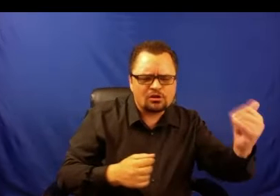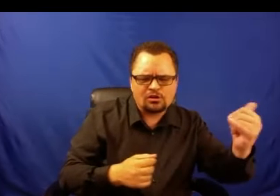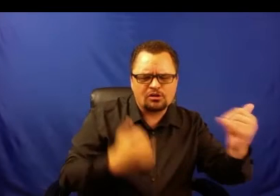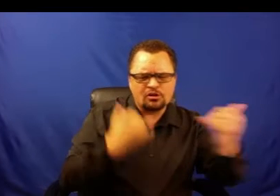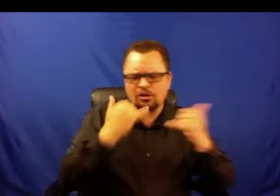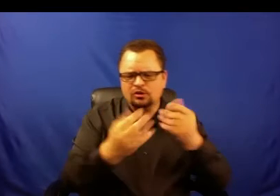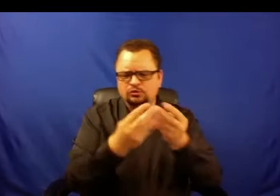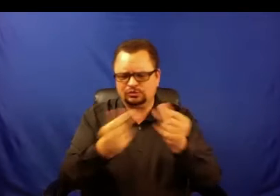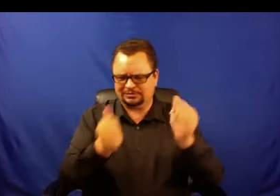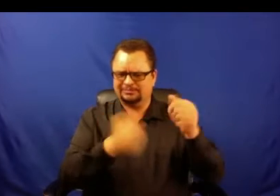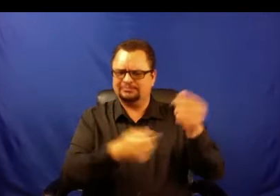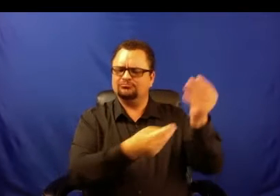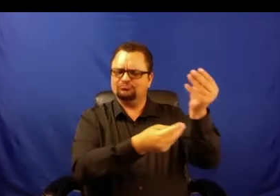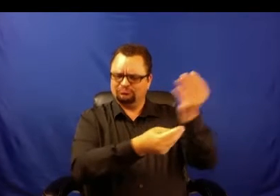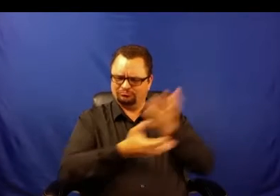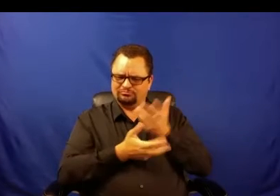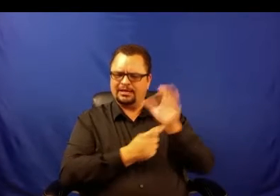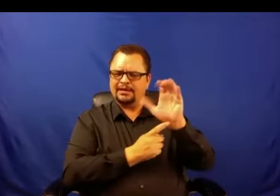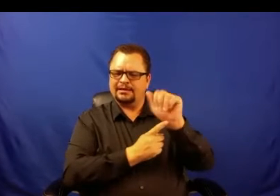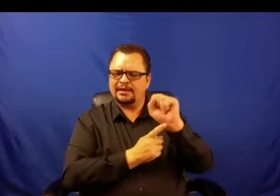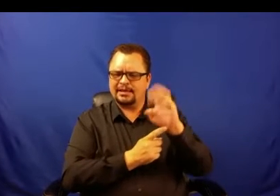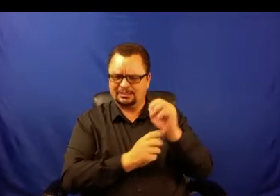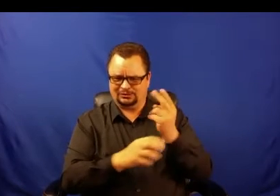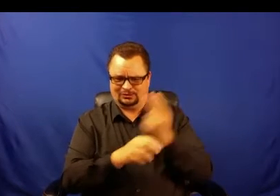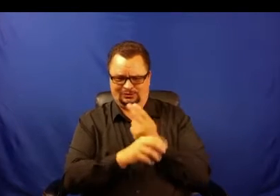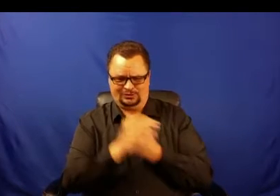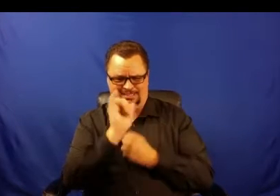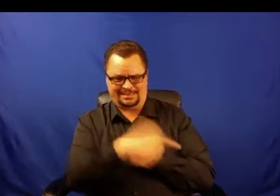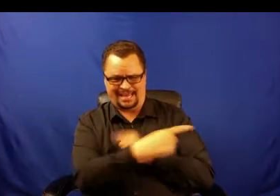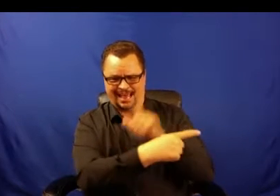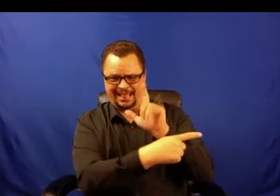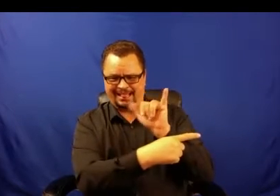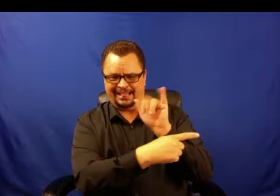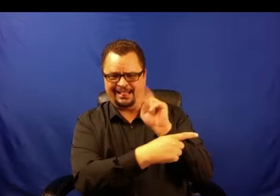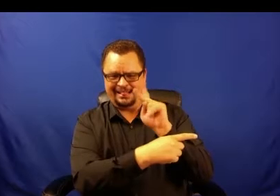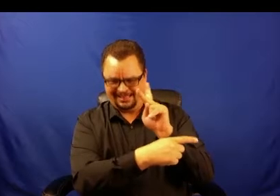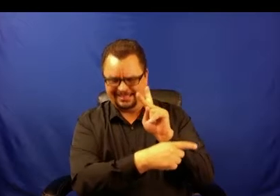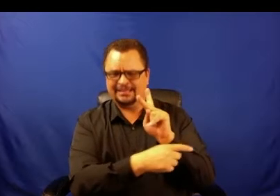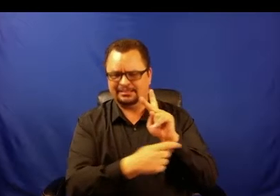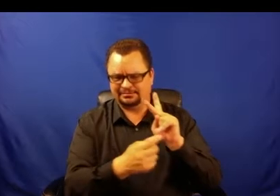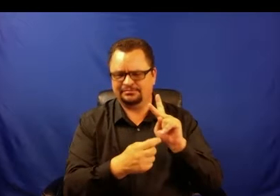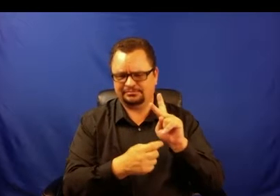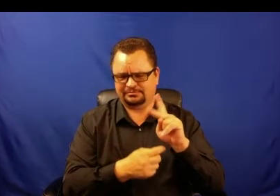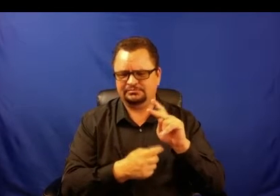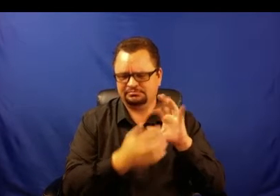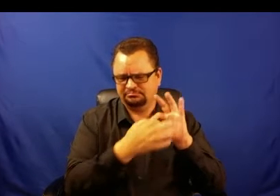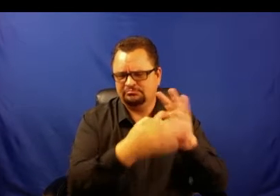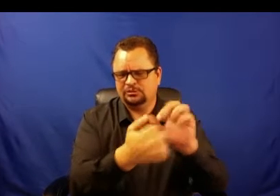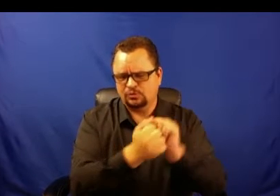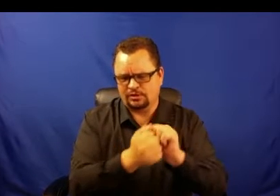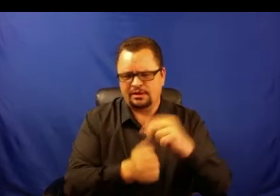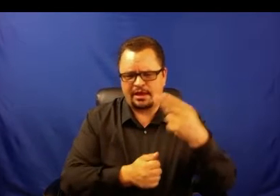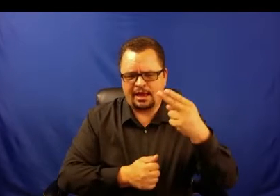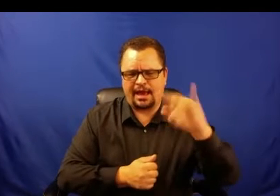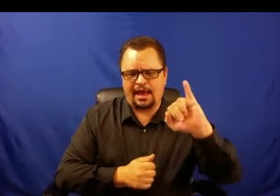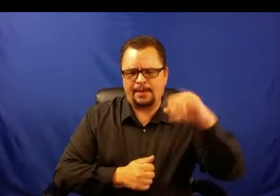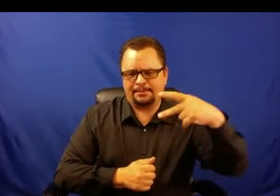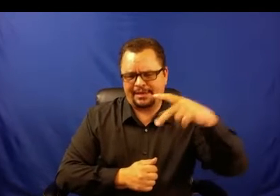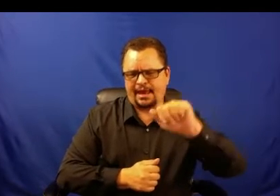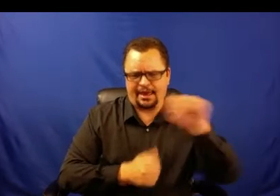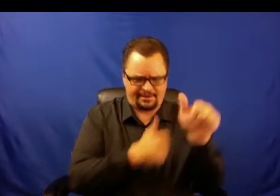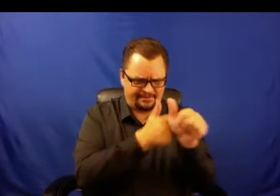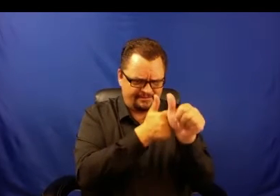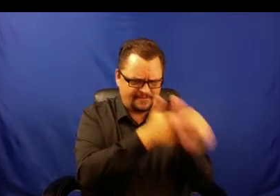HIPAA compliant, and then we are able to take that information and either work through the school, but they are also able to indicate in